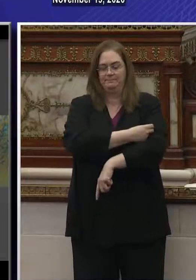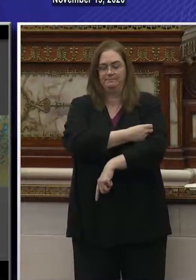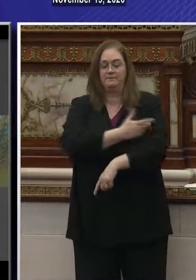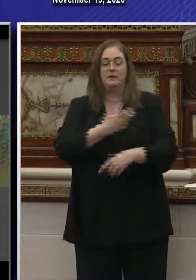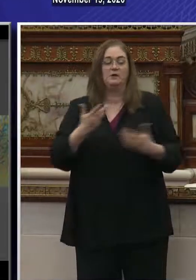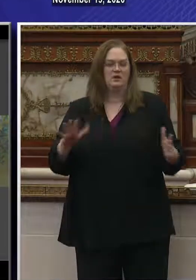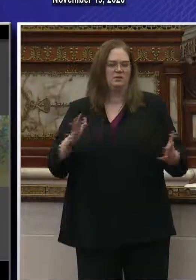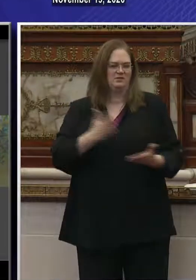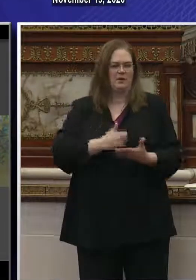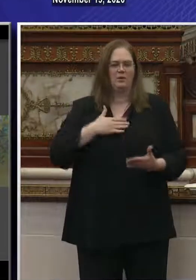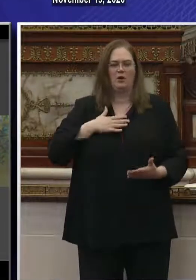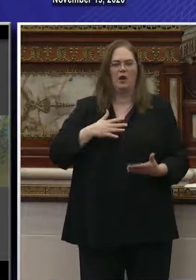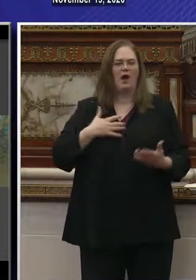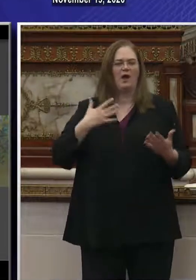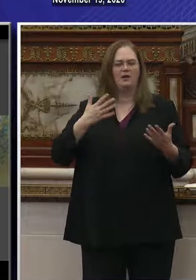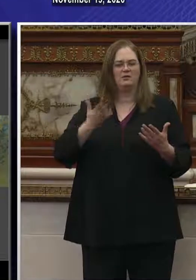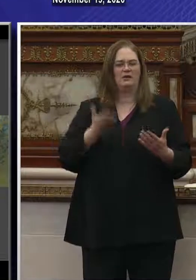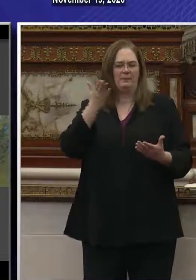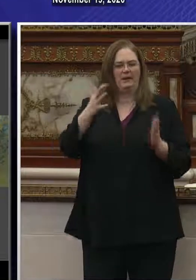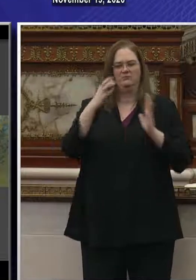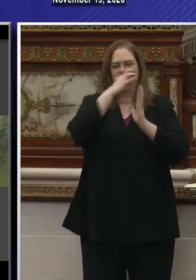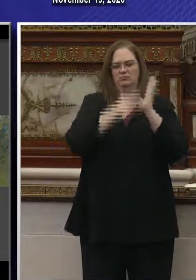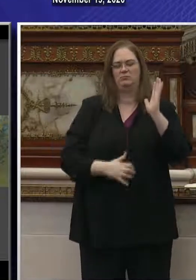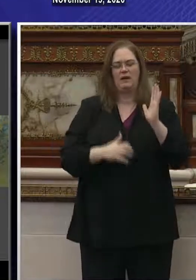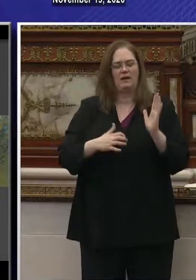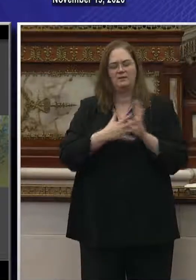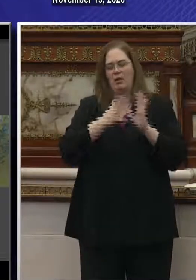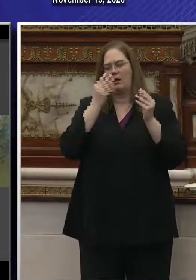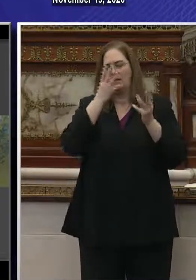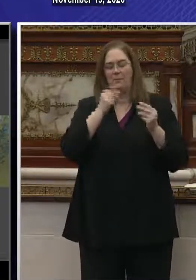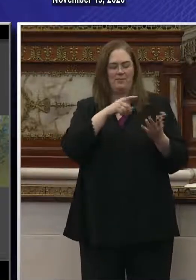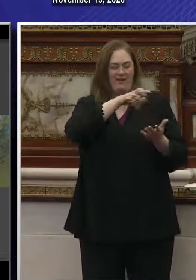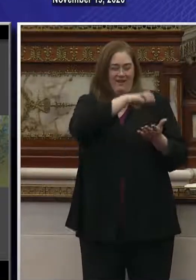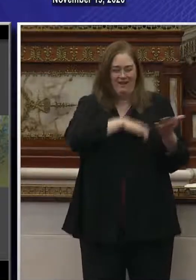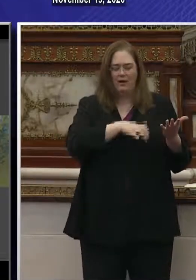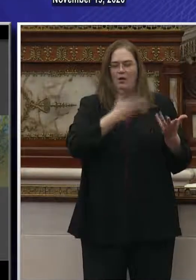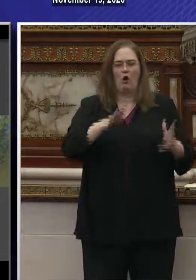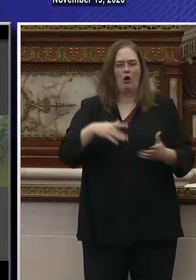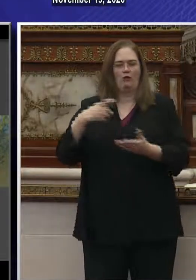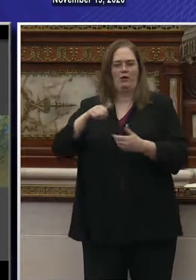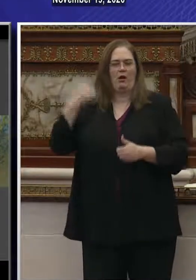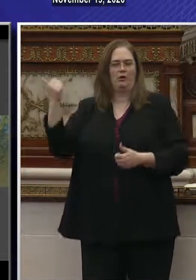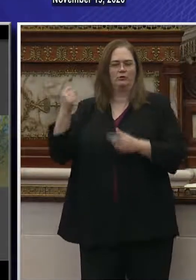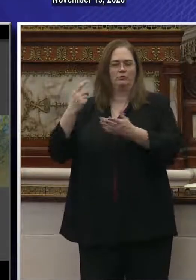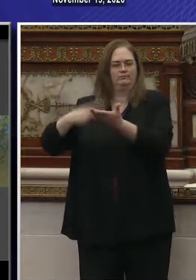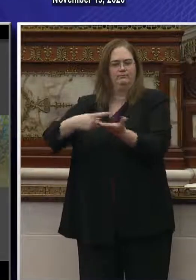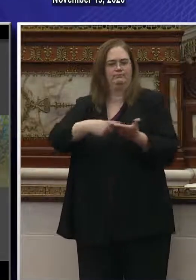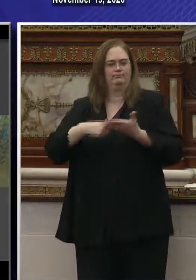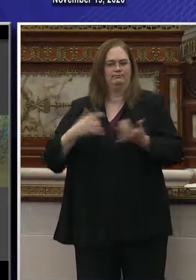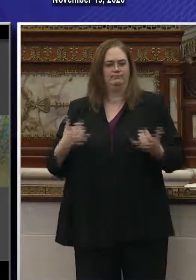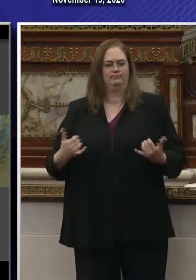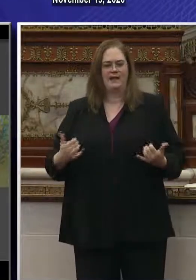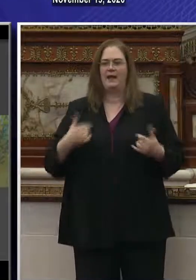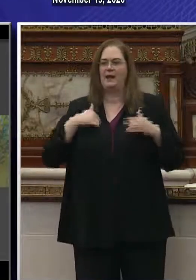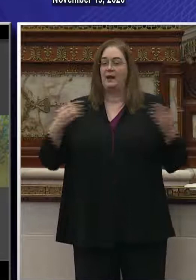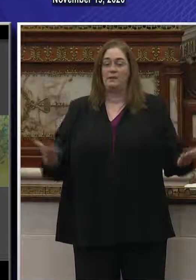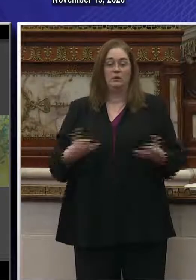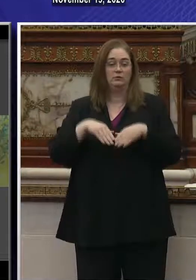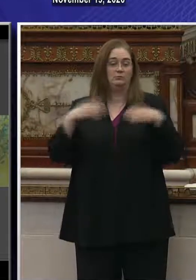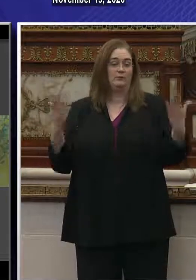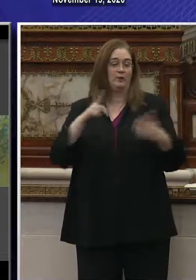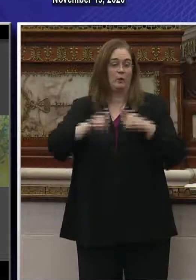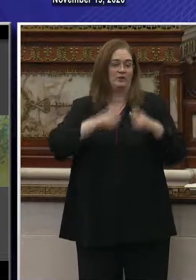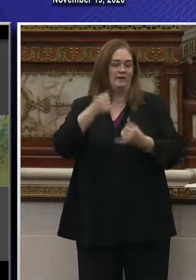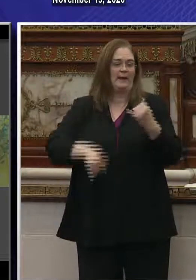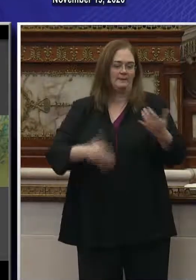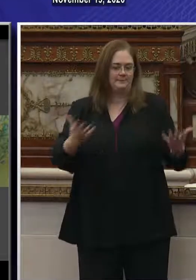As I said, my testimony had a lot more in it, but it was all stuff that we've talked about already. And I am here for questions at the